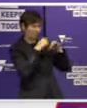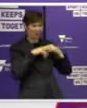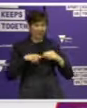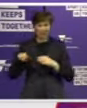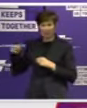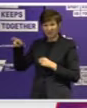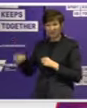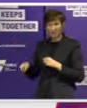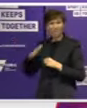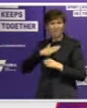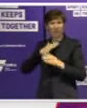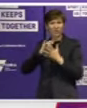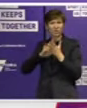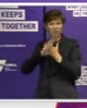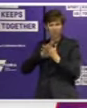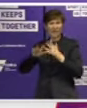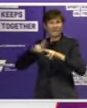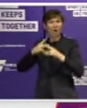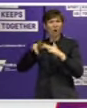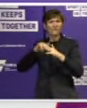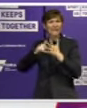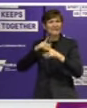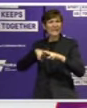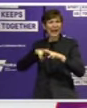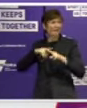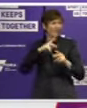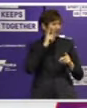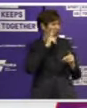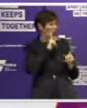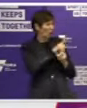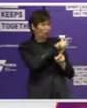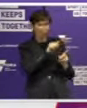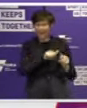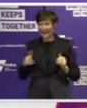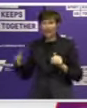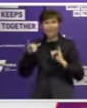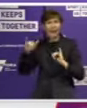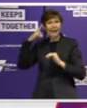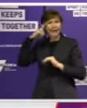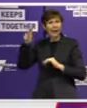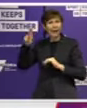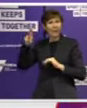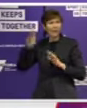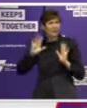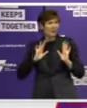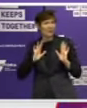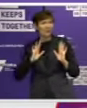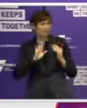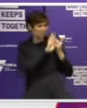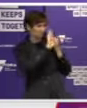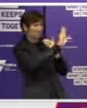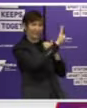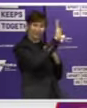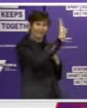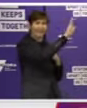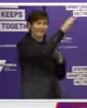thing. The inquiry determines who turns up and what they're asked, and then draws